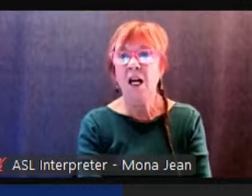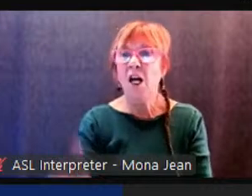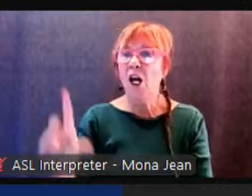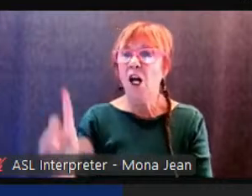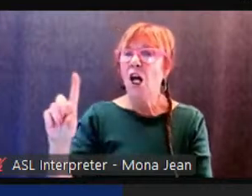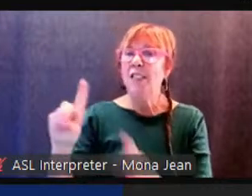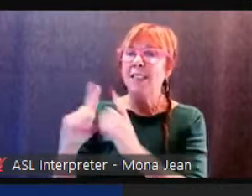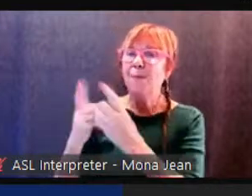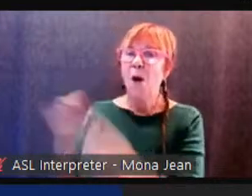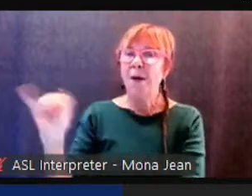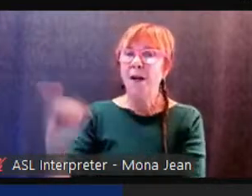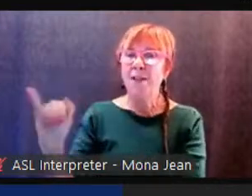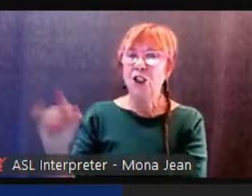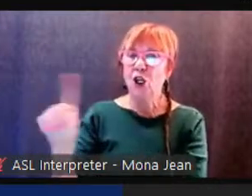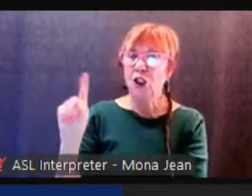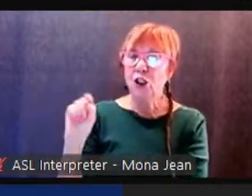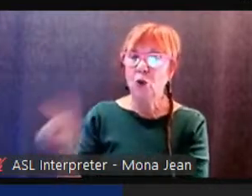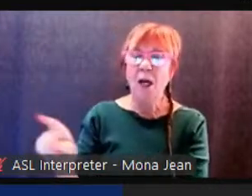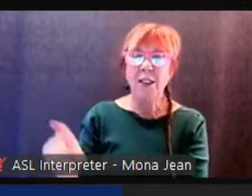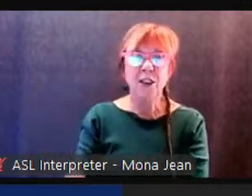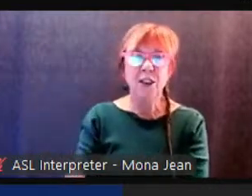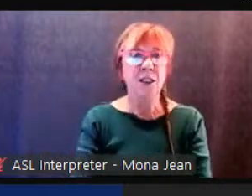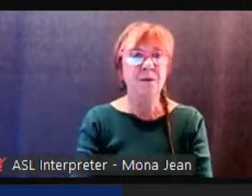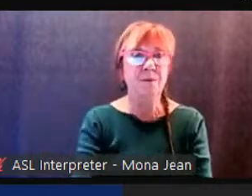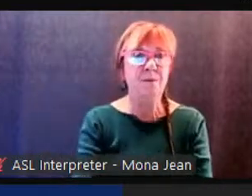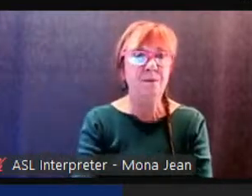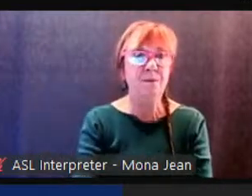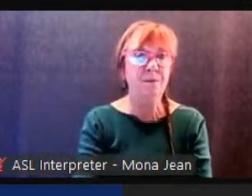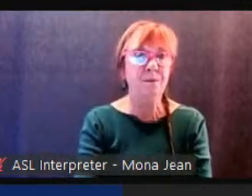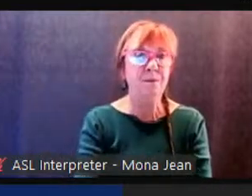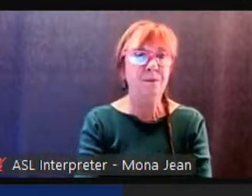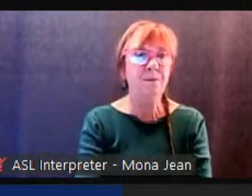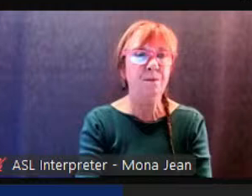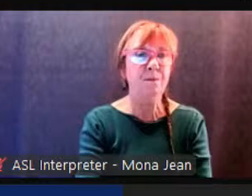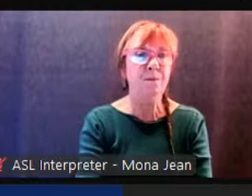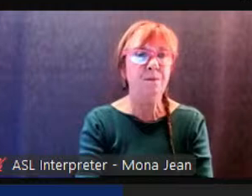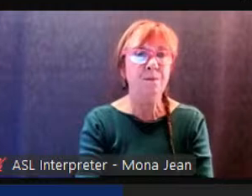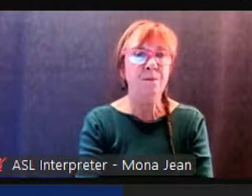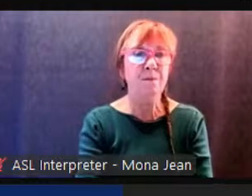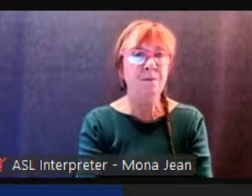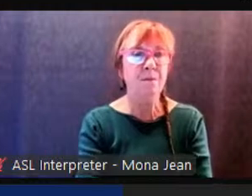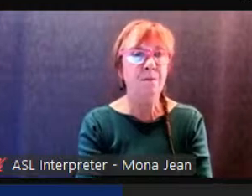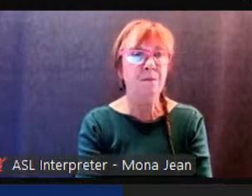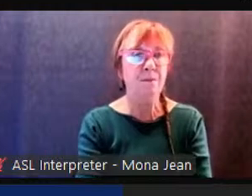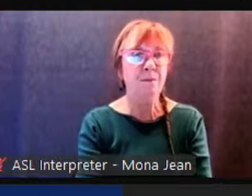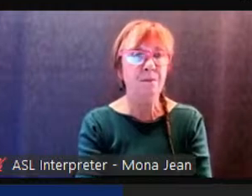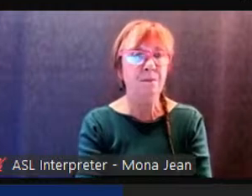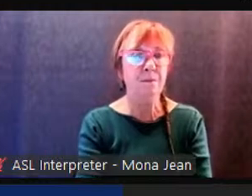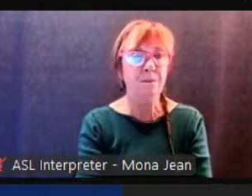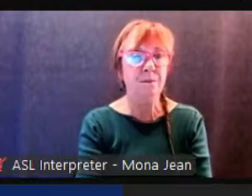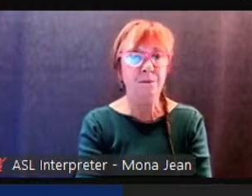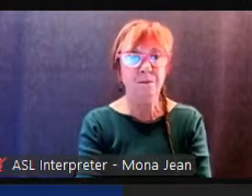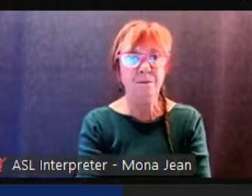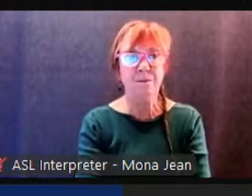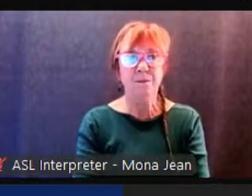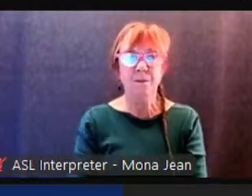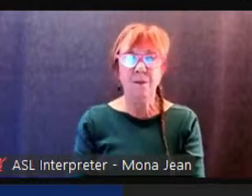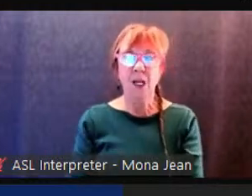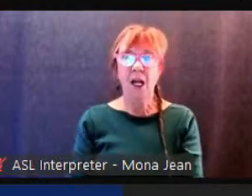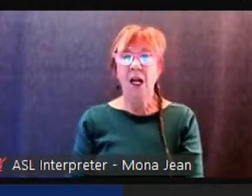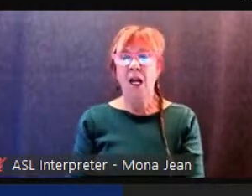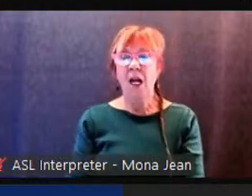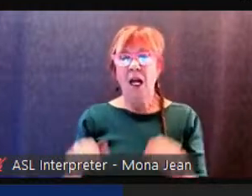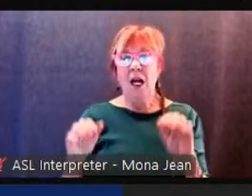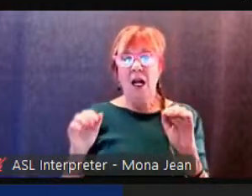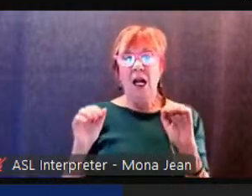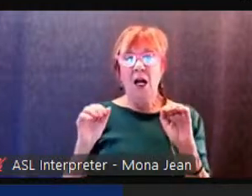have you on the line. The question that came from a community member is there anything to report on the issue related to the